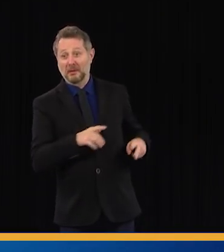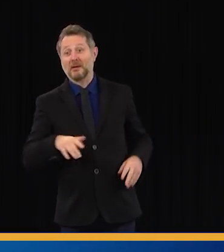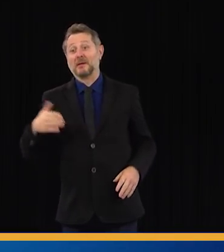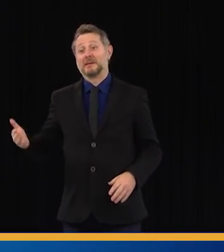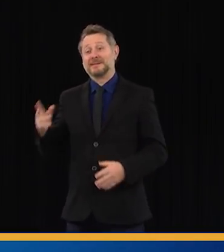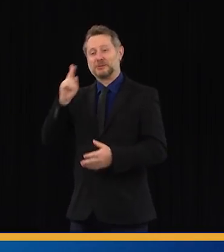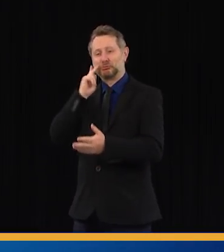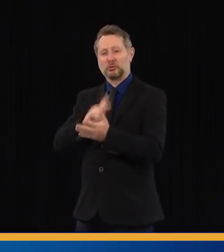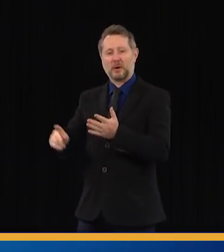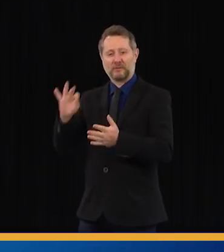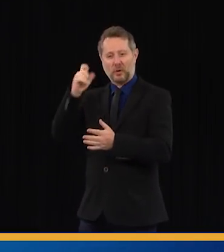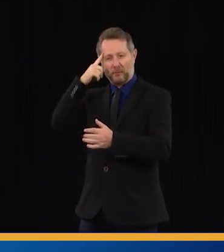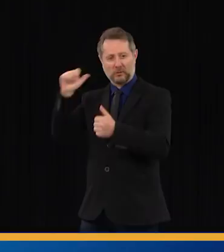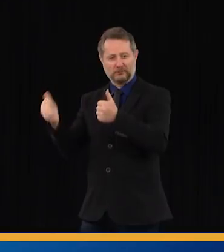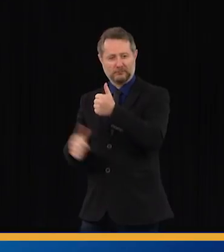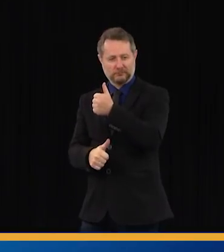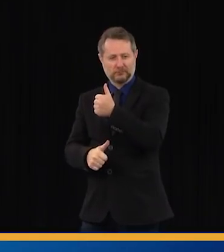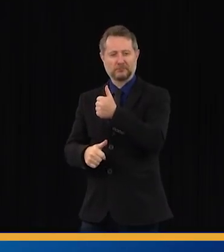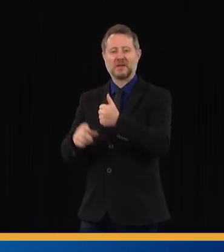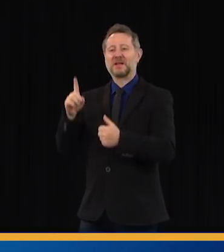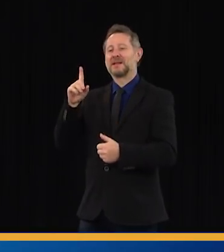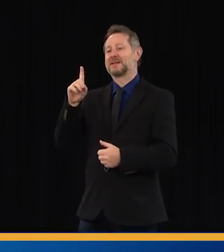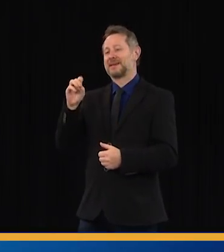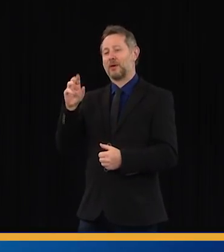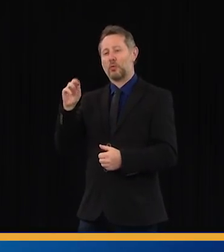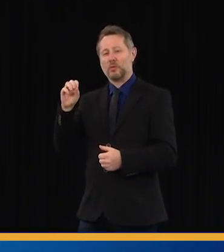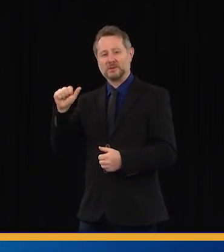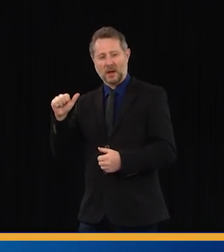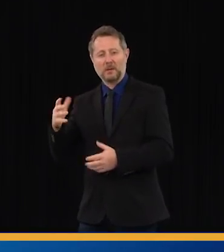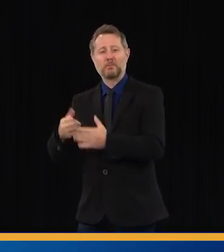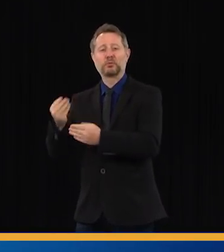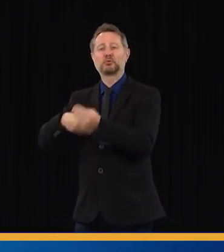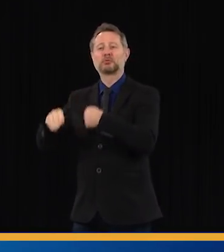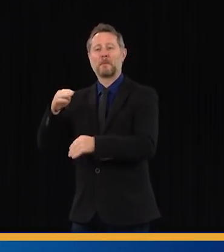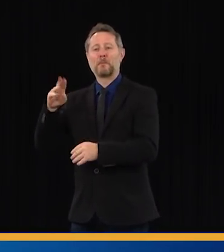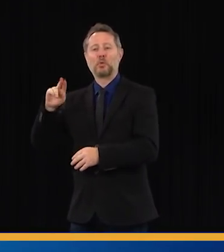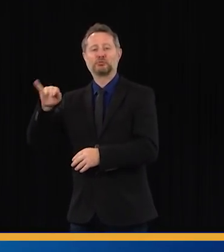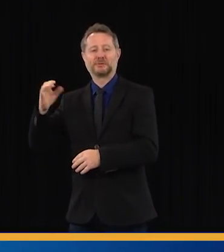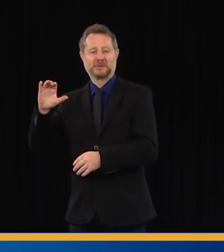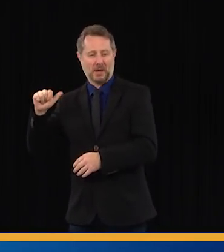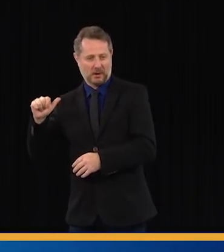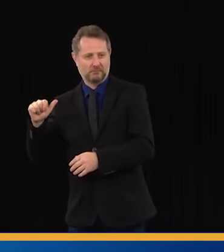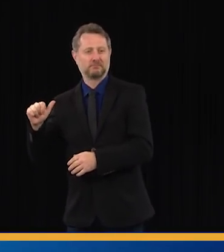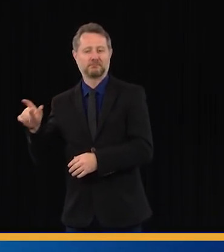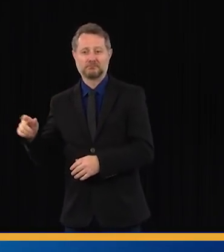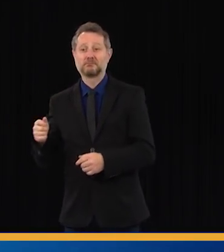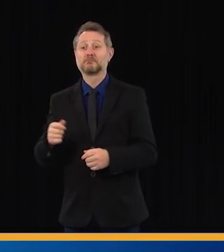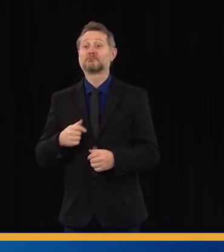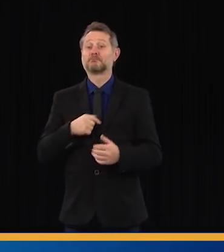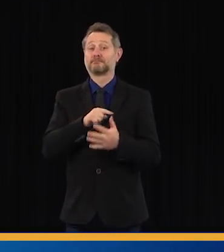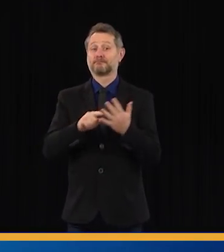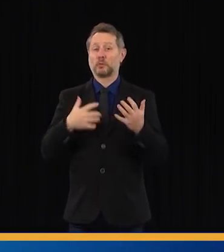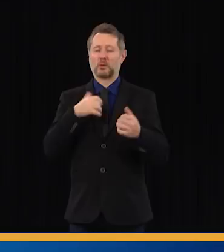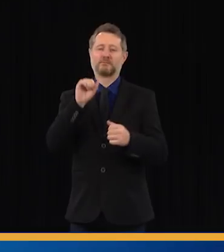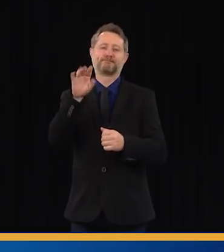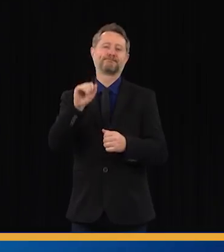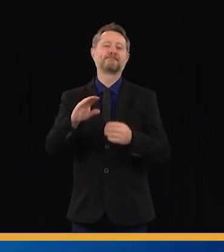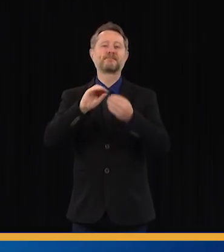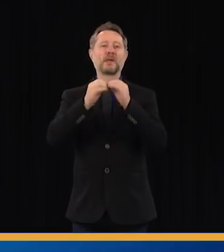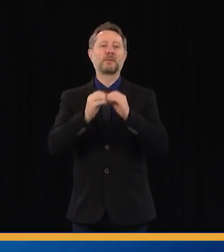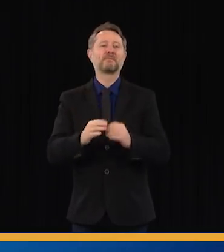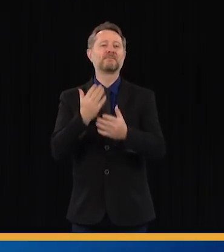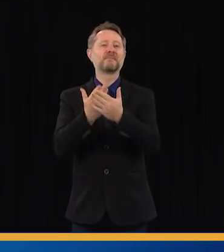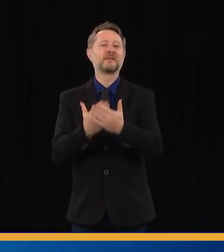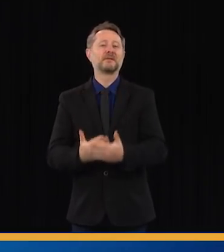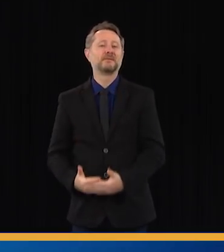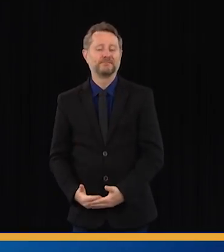to the Governor Melissa DeRosa, and Budget Director Robert Mejica. Let's give you some facts, plain truth